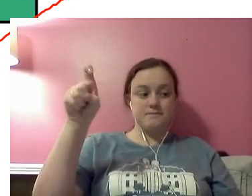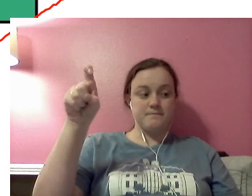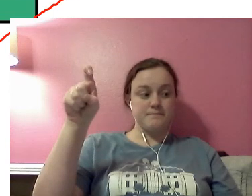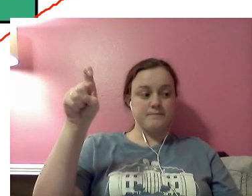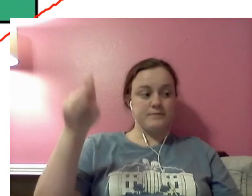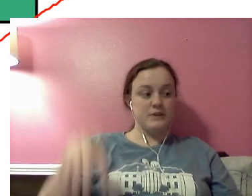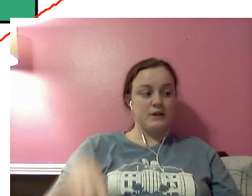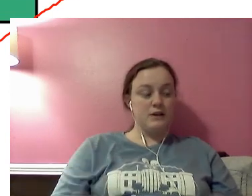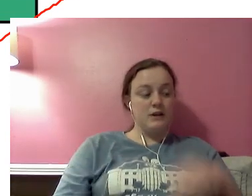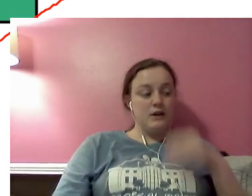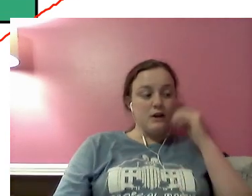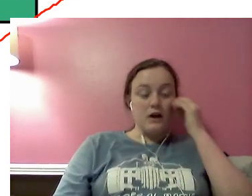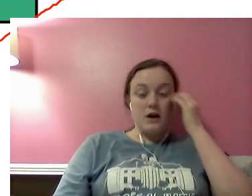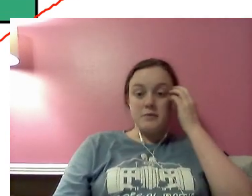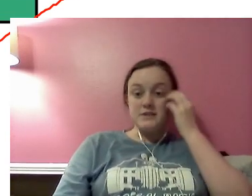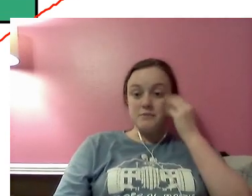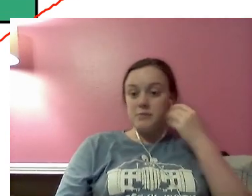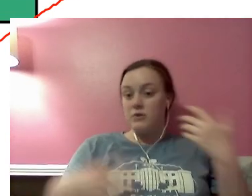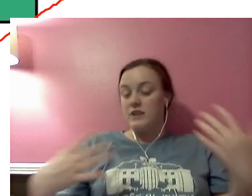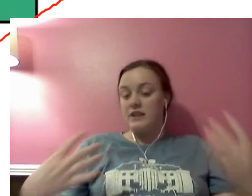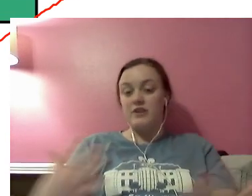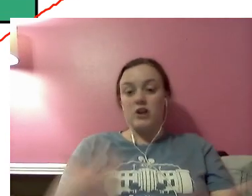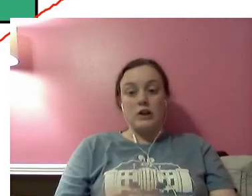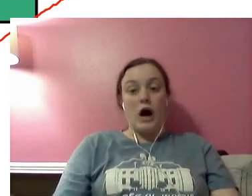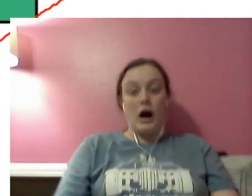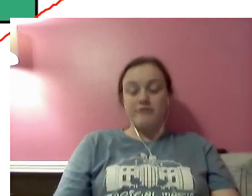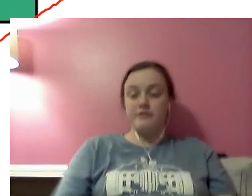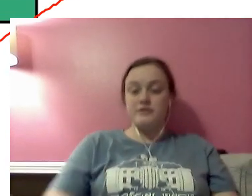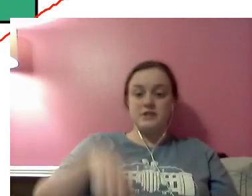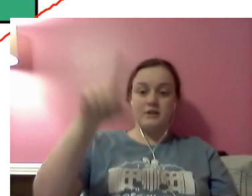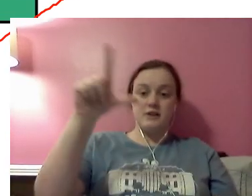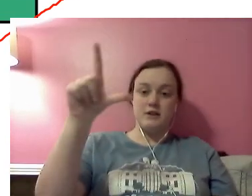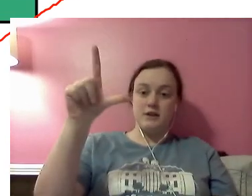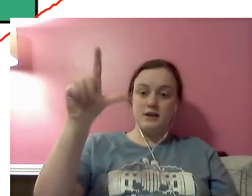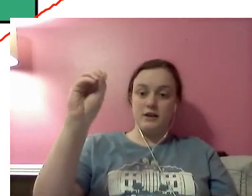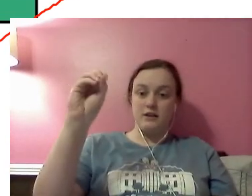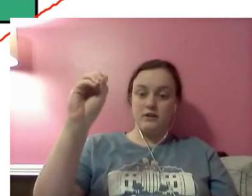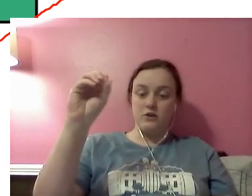D-U-P-L-E-X. And some people live in a loft.